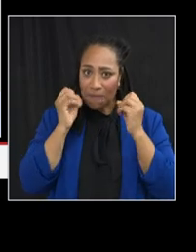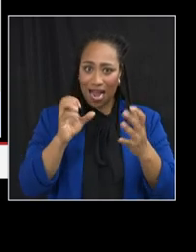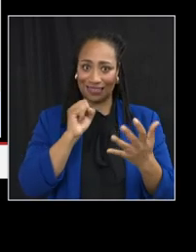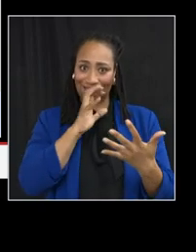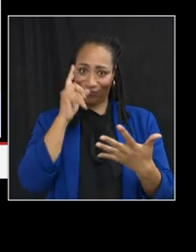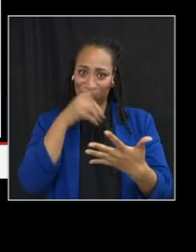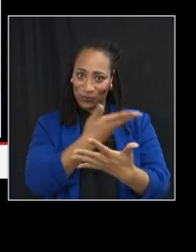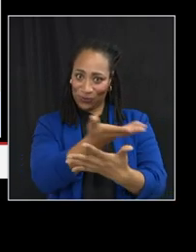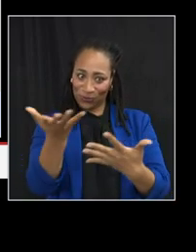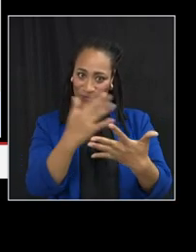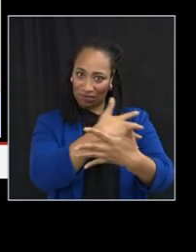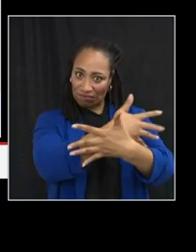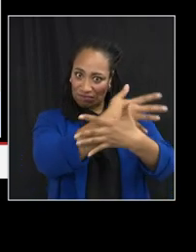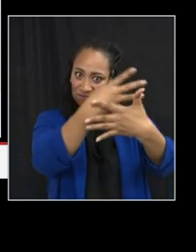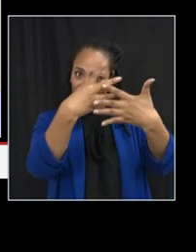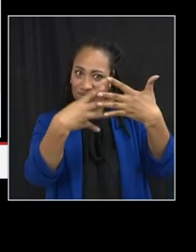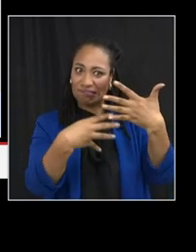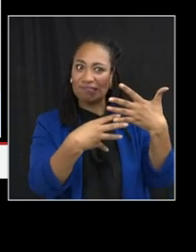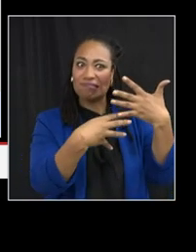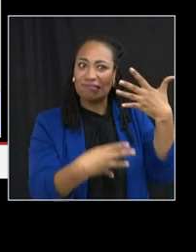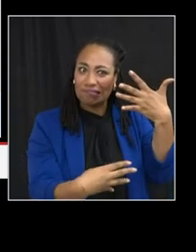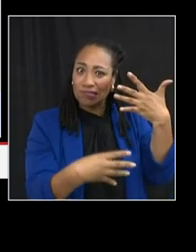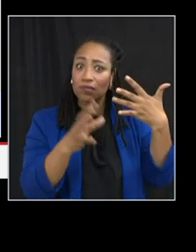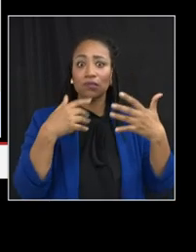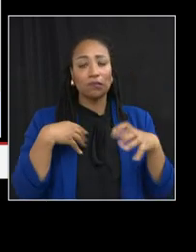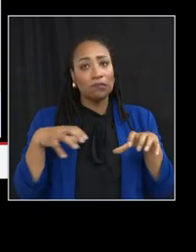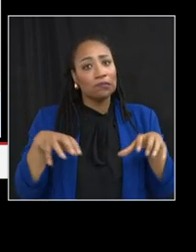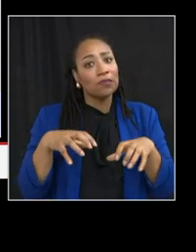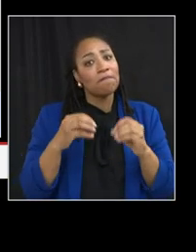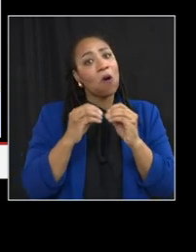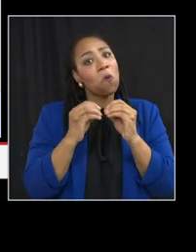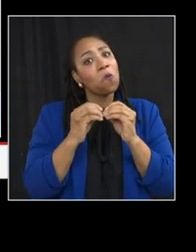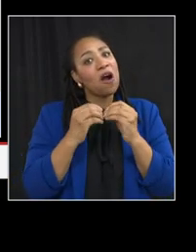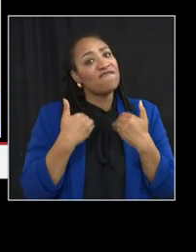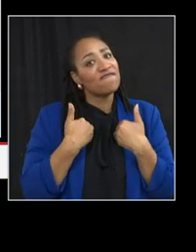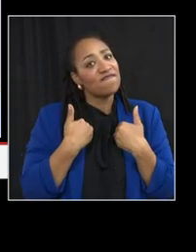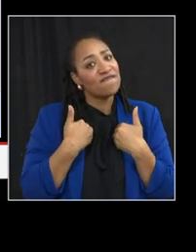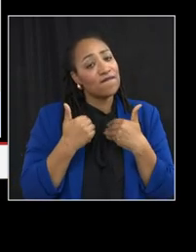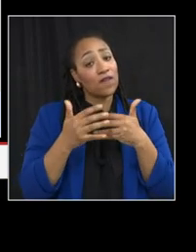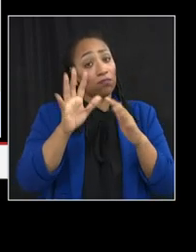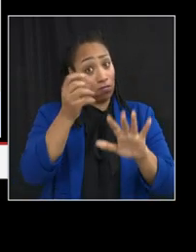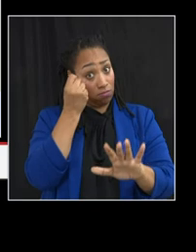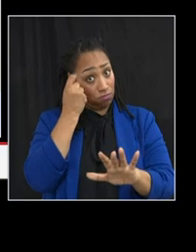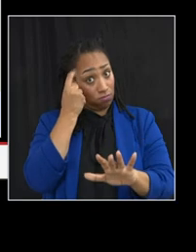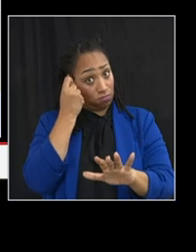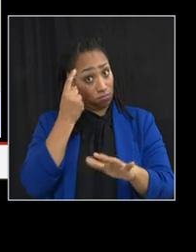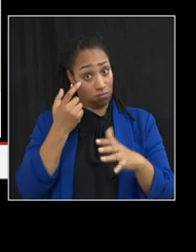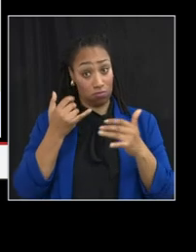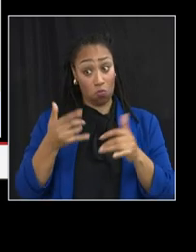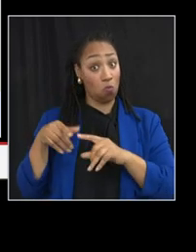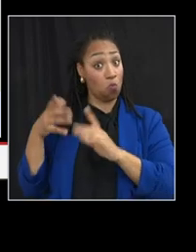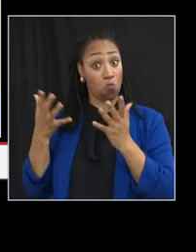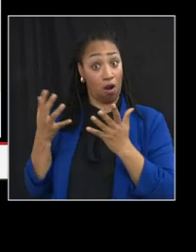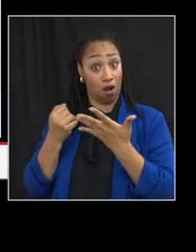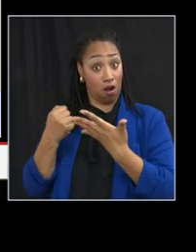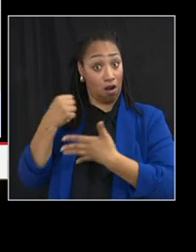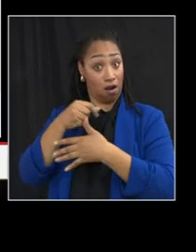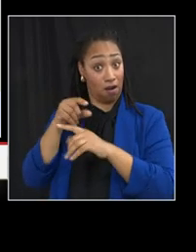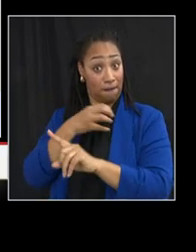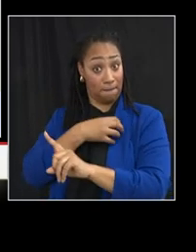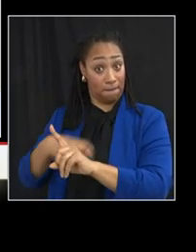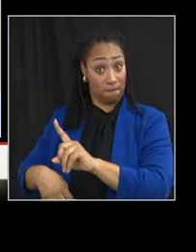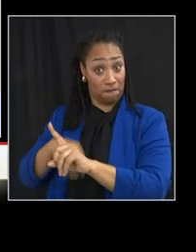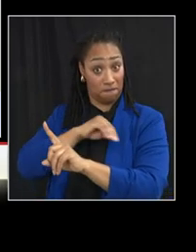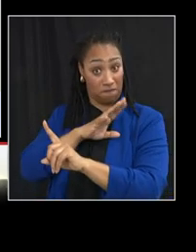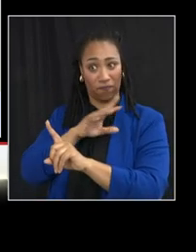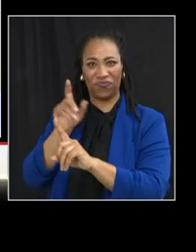her tenure to make sure that we have recreation opportunities for all. So this is just an amazing example of programs that are available throughout